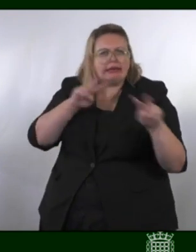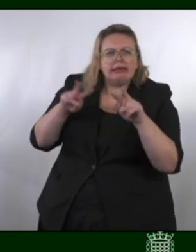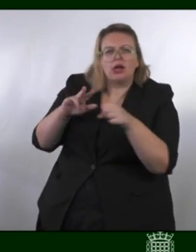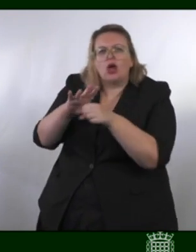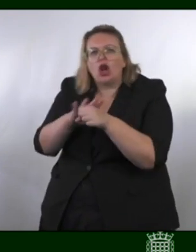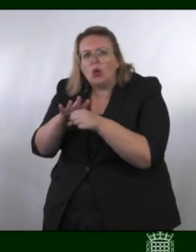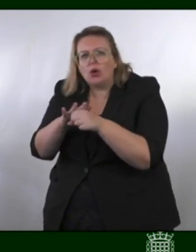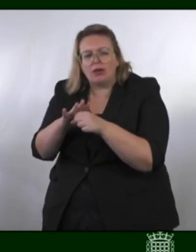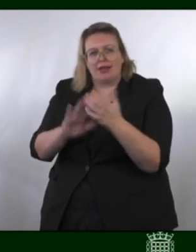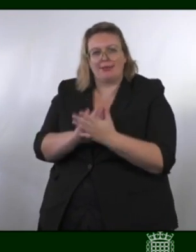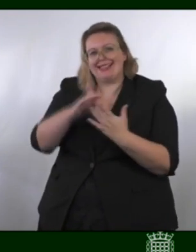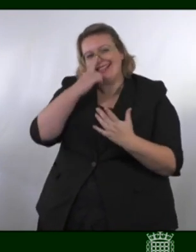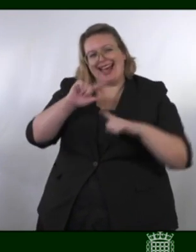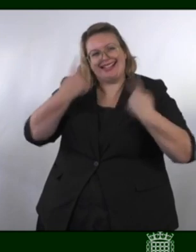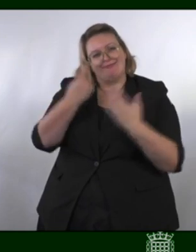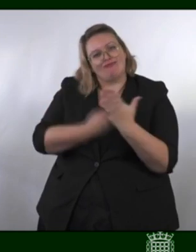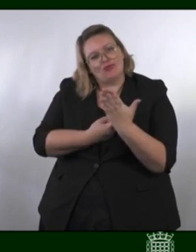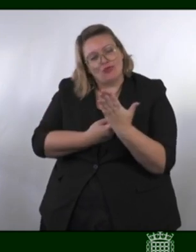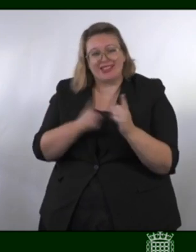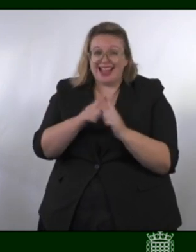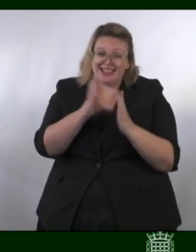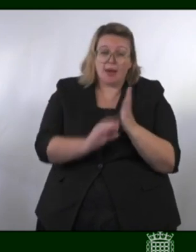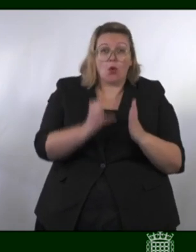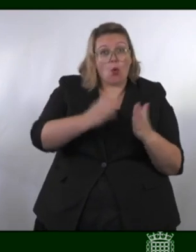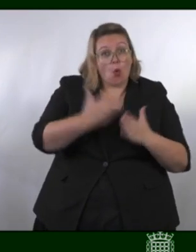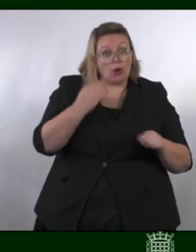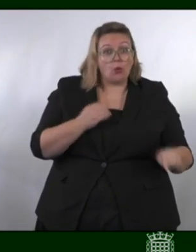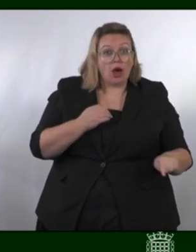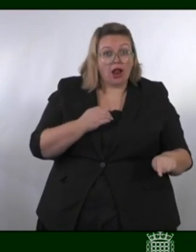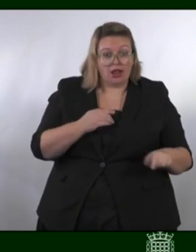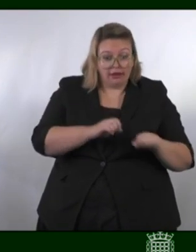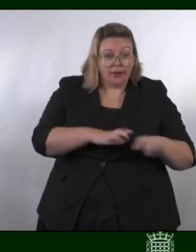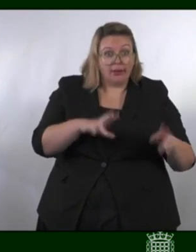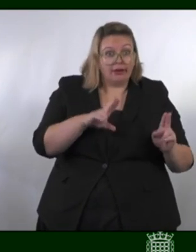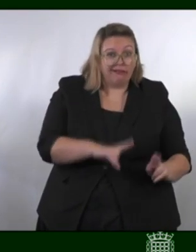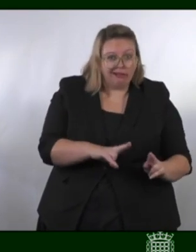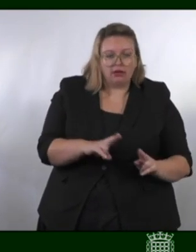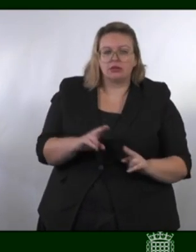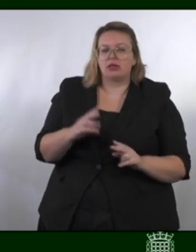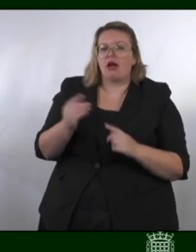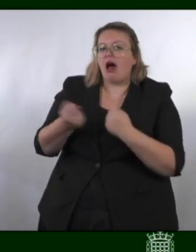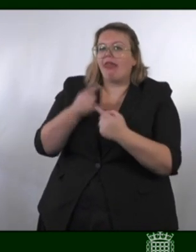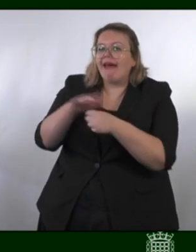in places like Cornwall where transmission is low to places where transmission is high and rising.